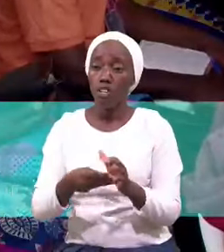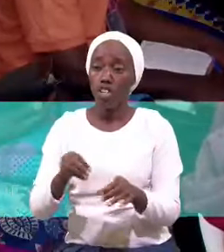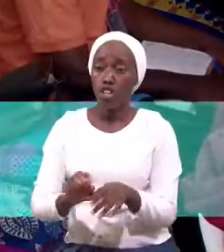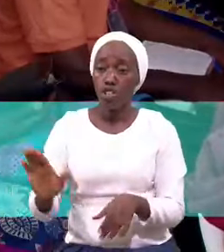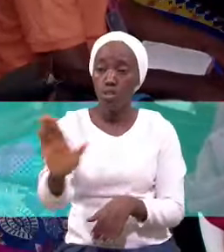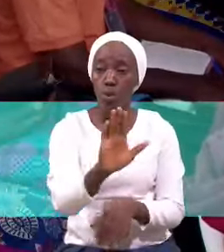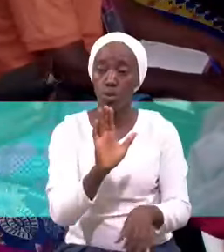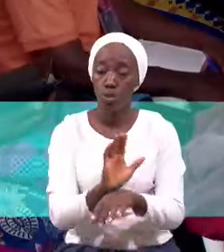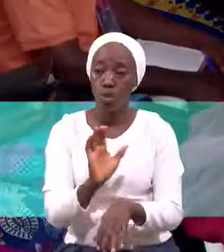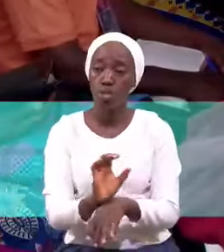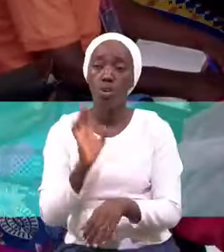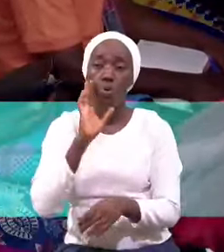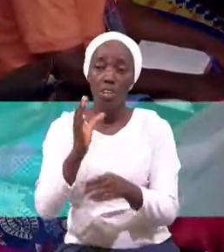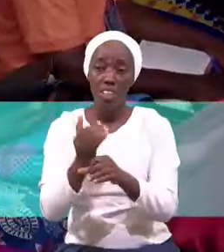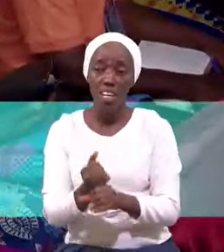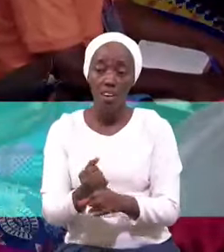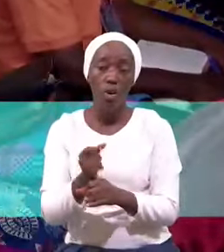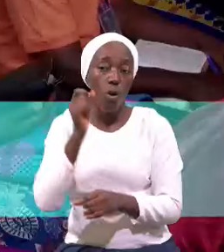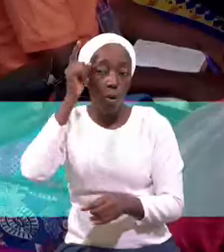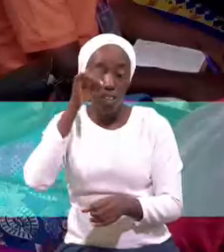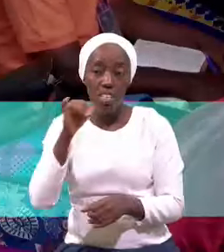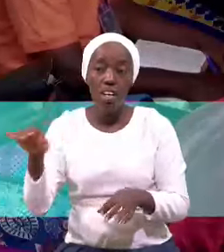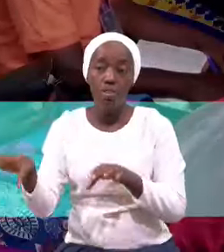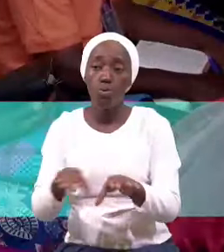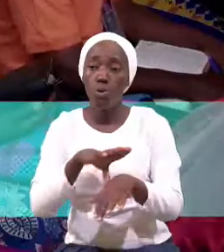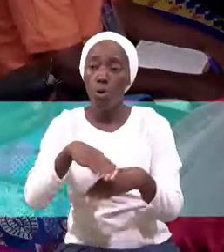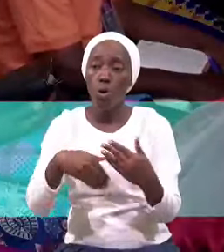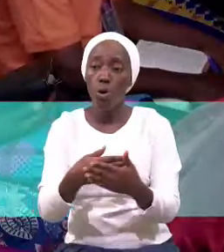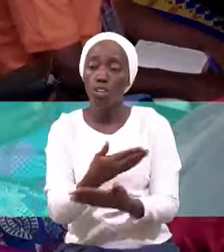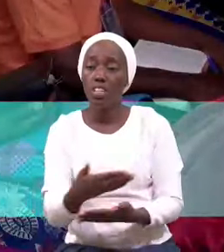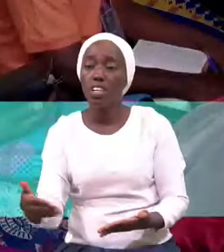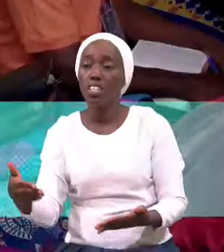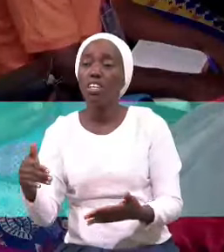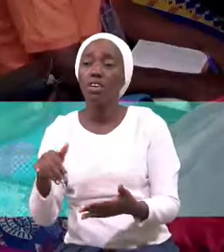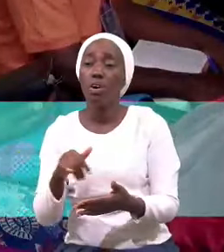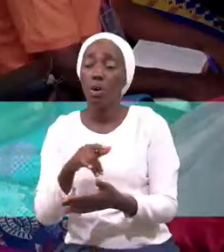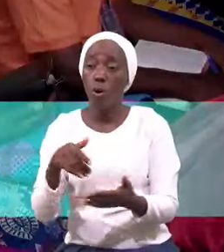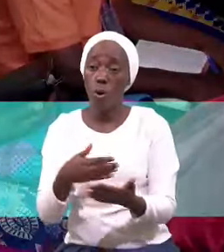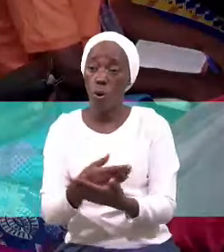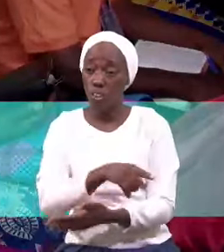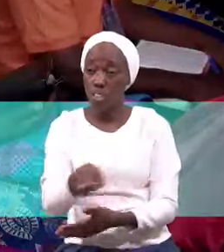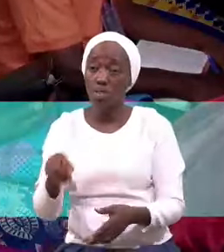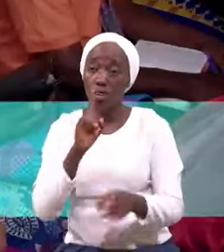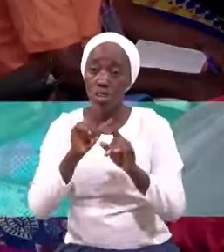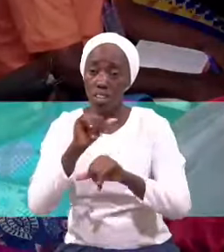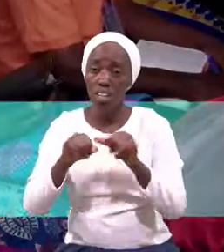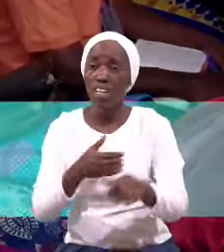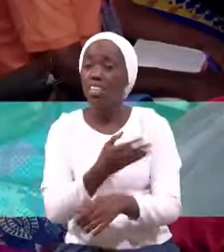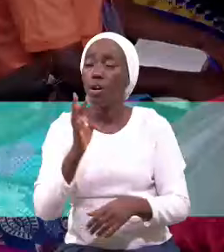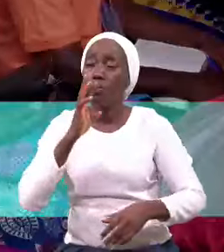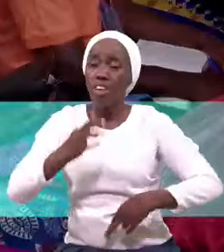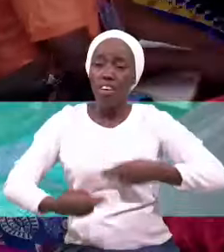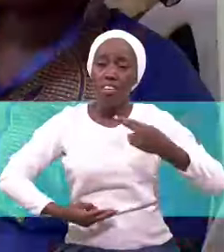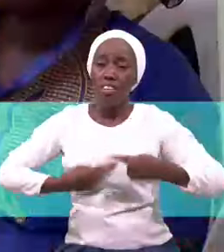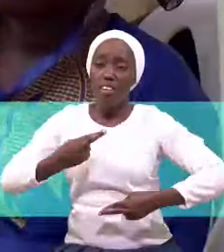take understanding and do all this that we're talking about, there'll be a revival in every church